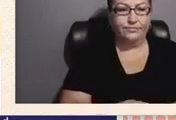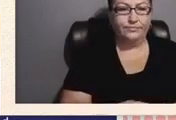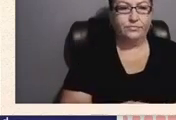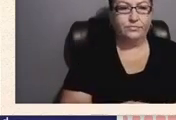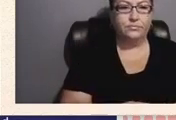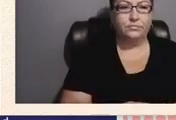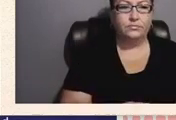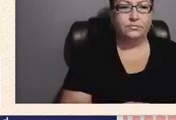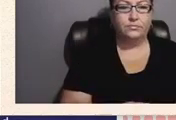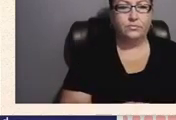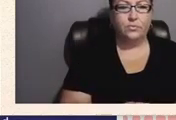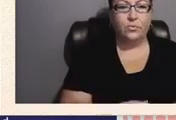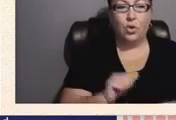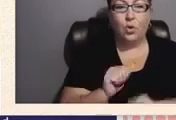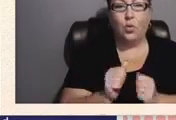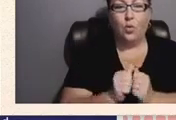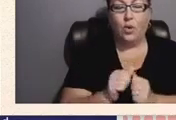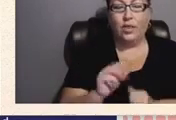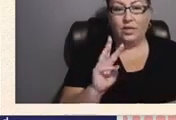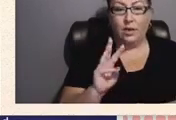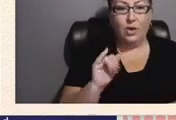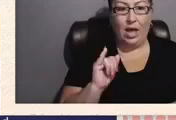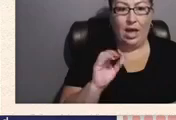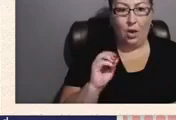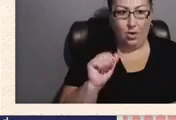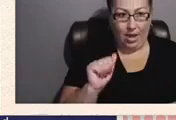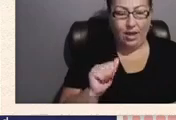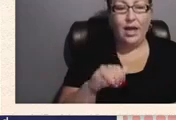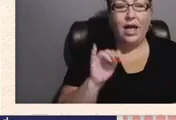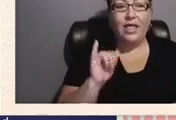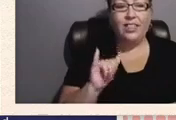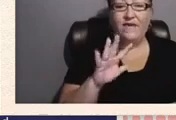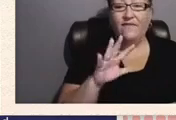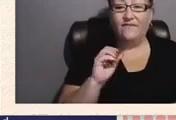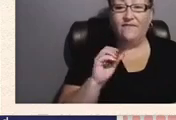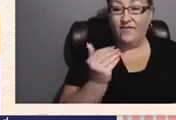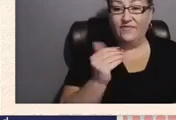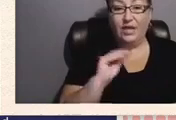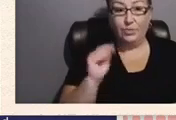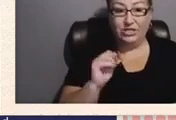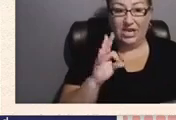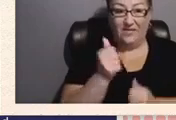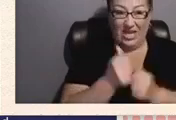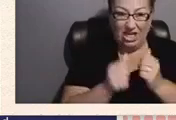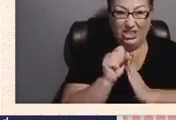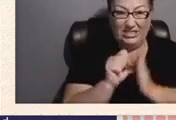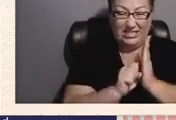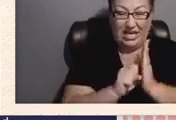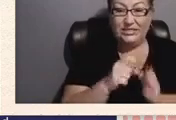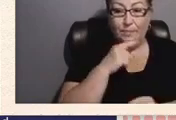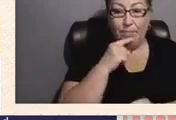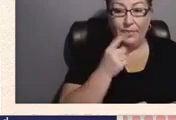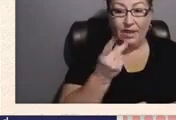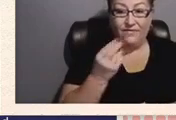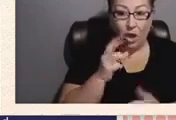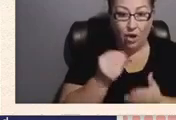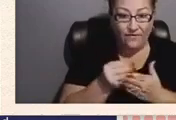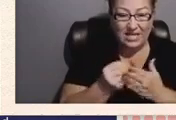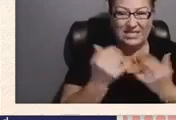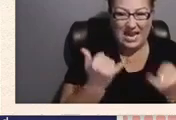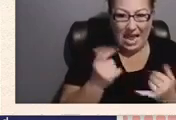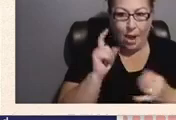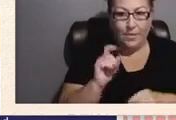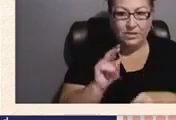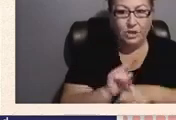With the Workforce Innovation Improvement Act, 15% of each state's public VR funds now must be used for